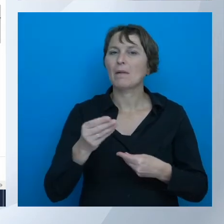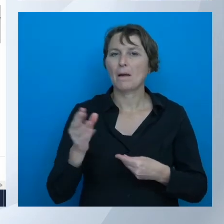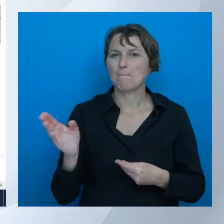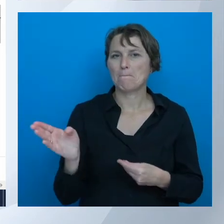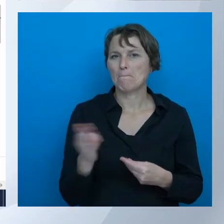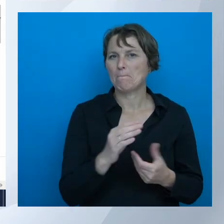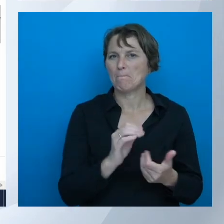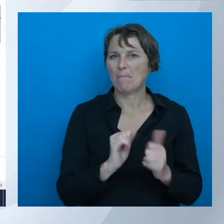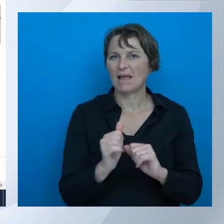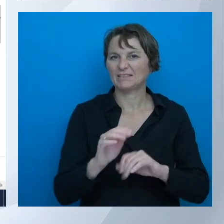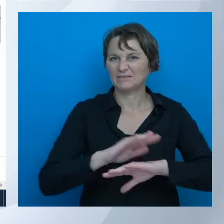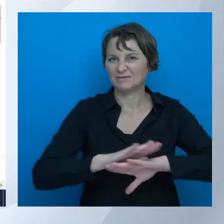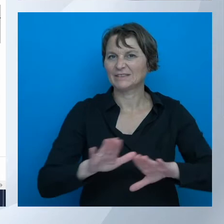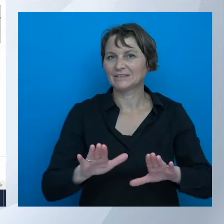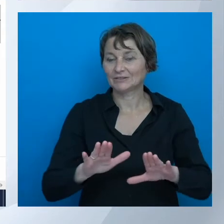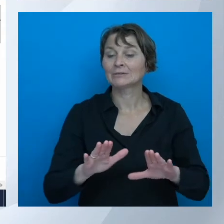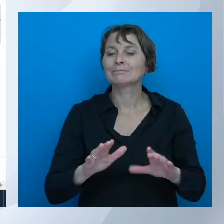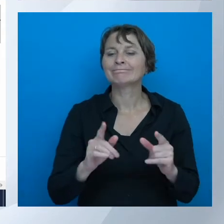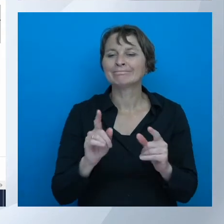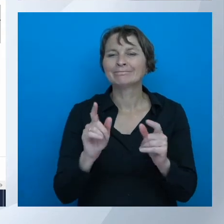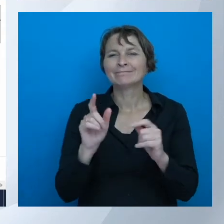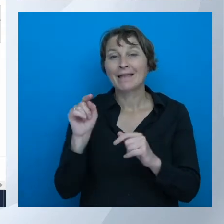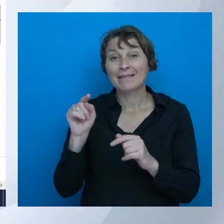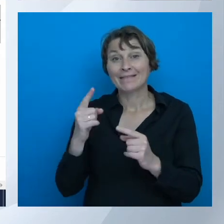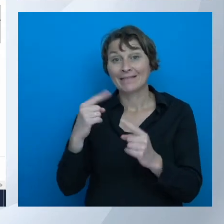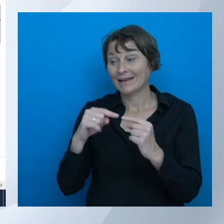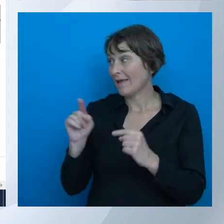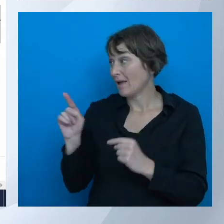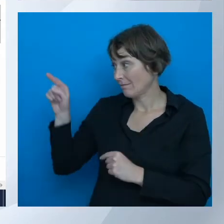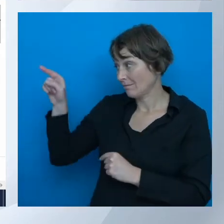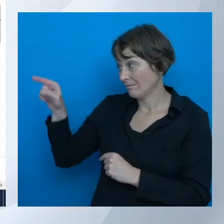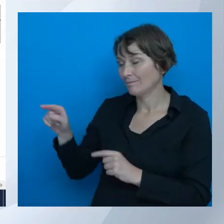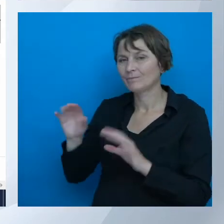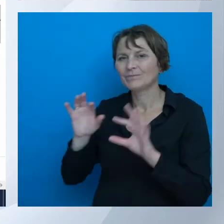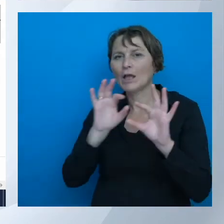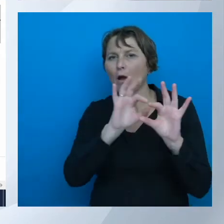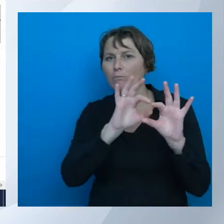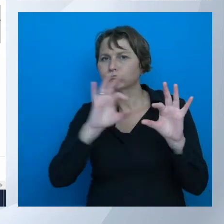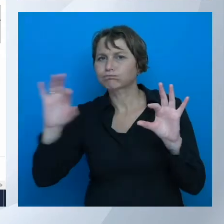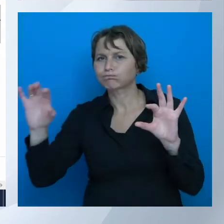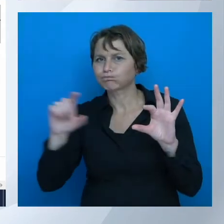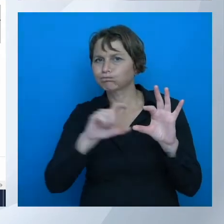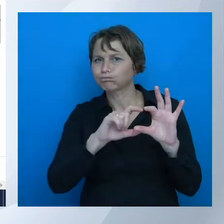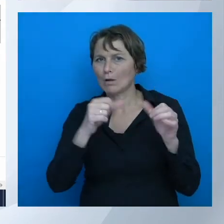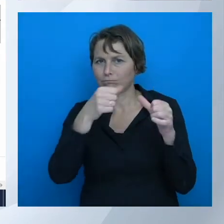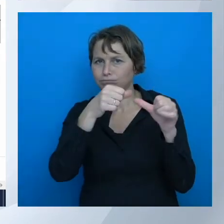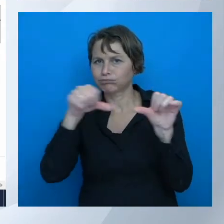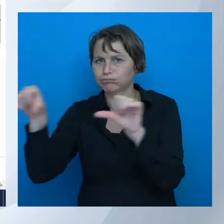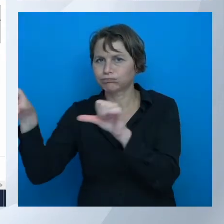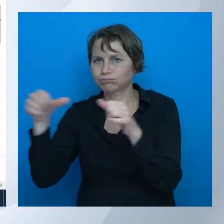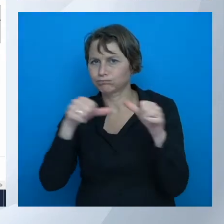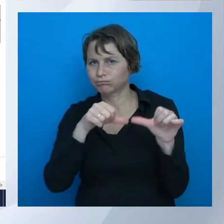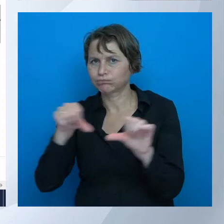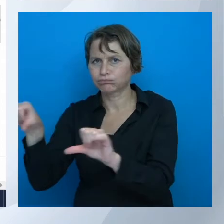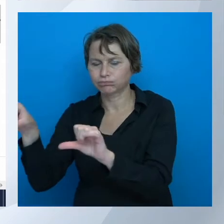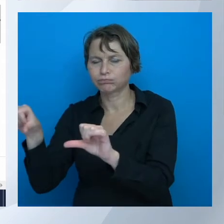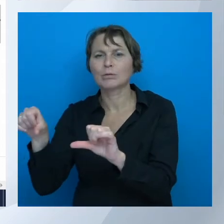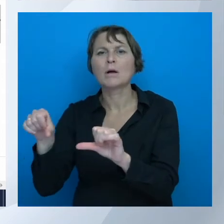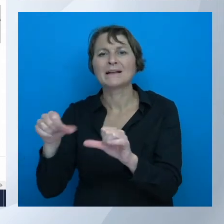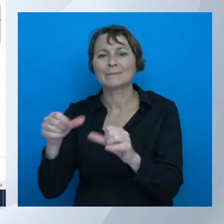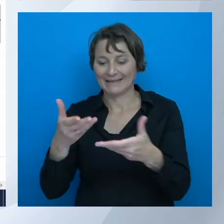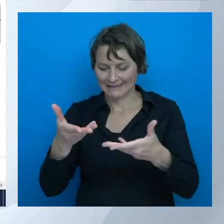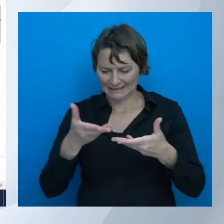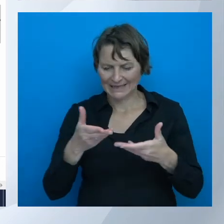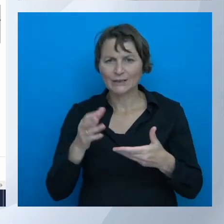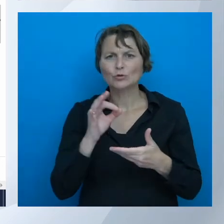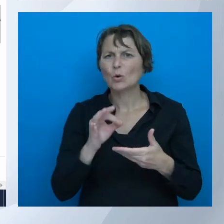can change the token. You can say, okay, I did get a passed token, and what I want to do is I want